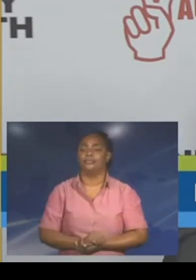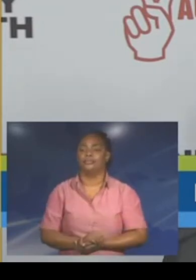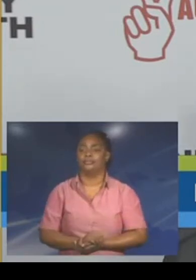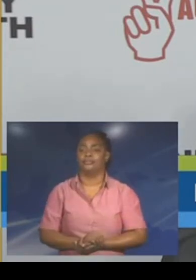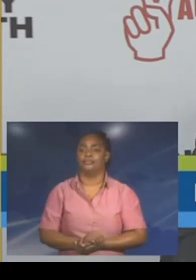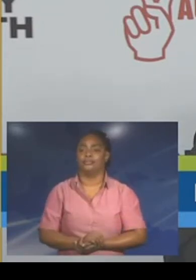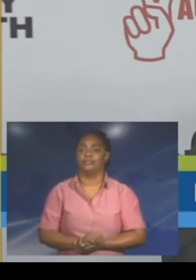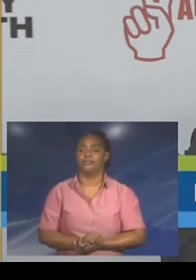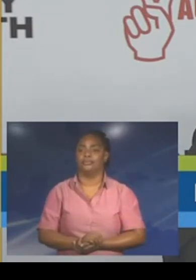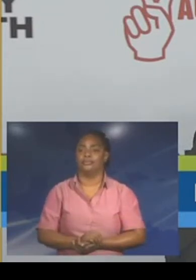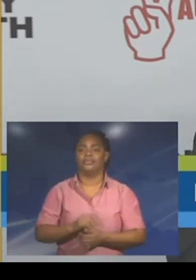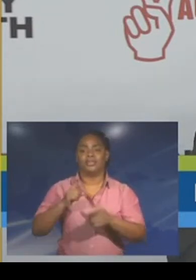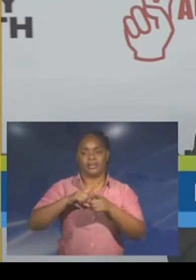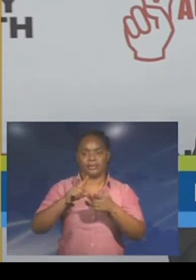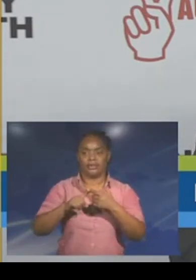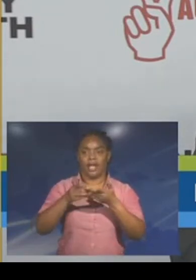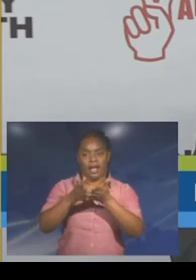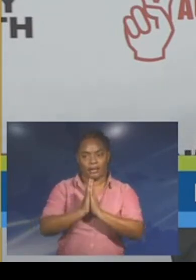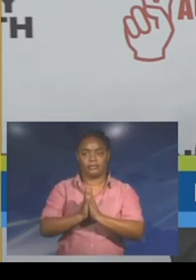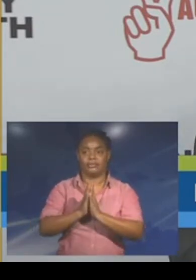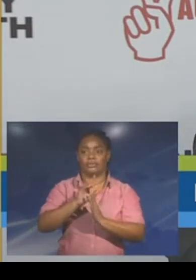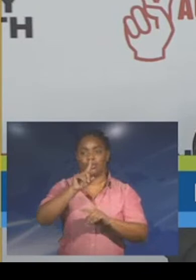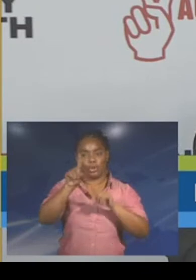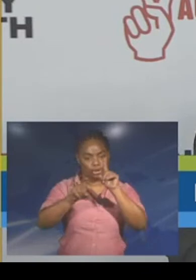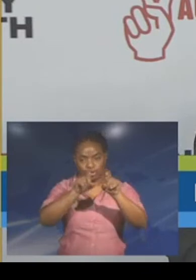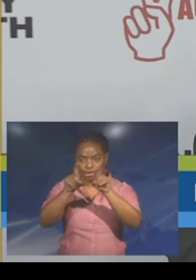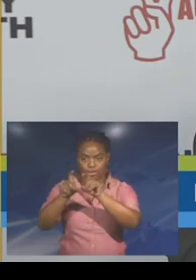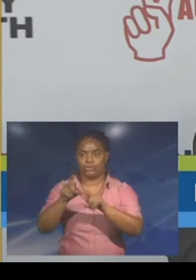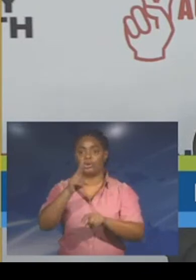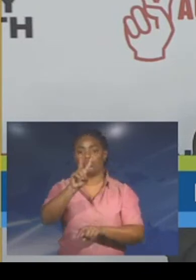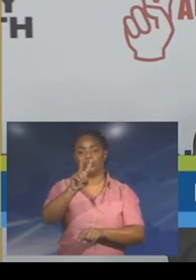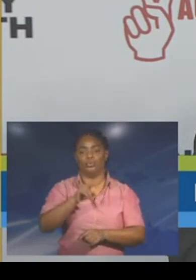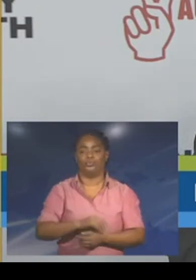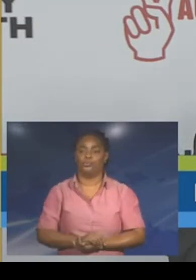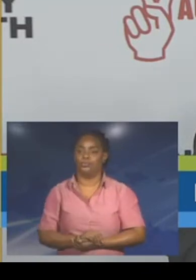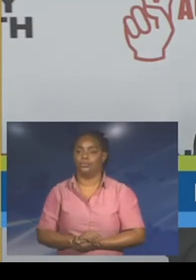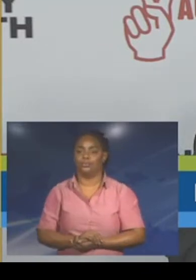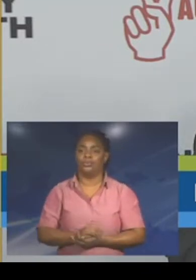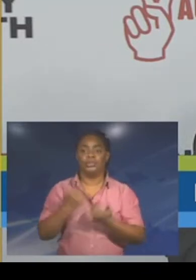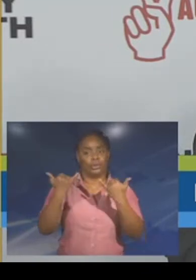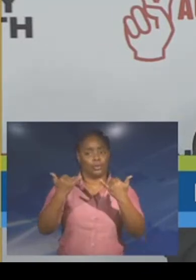before posing your 2 questions. We start this morning with the Newsday.